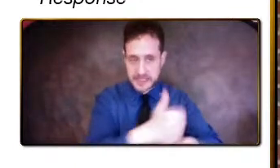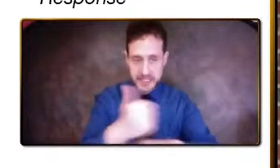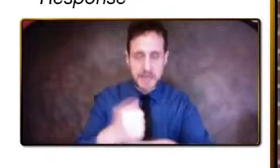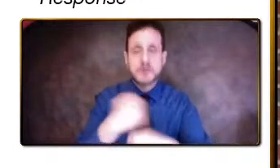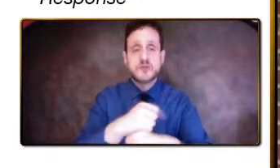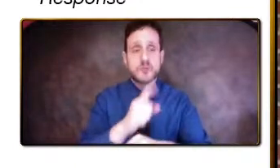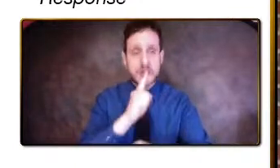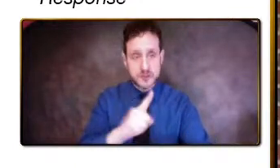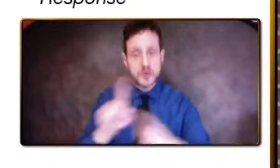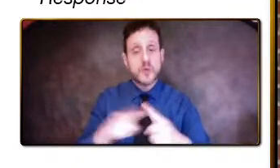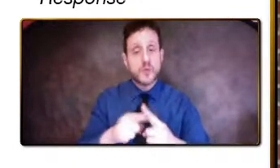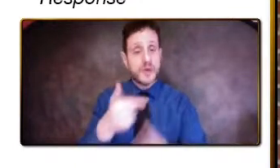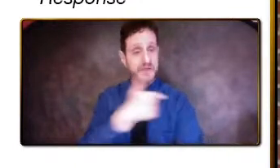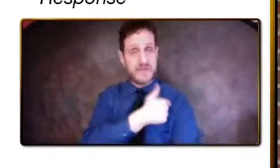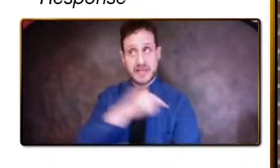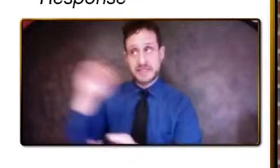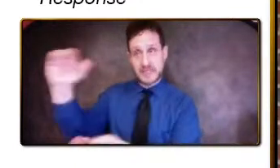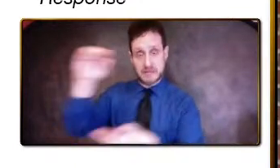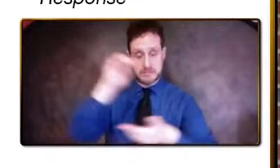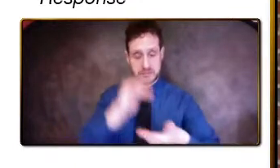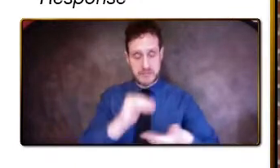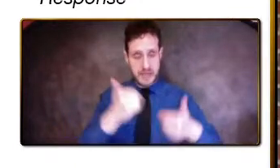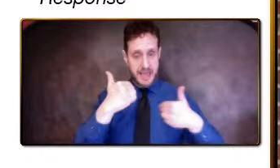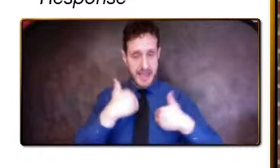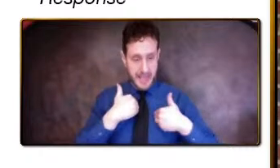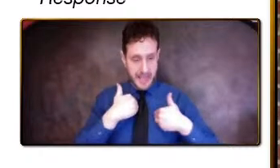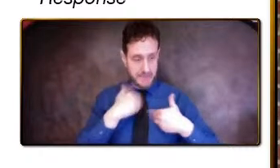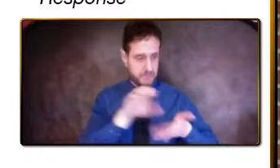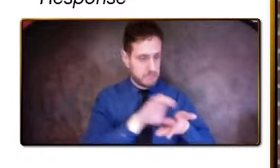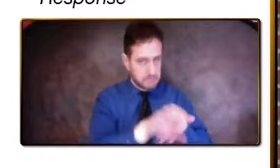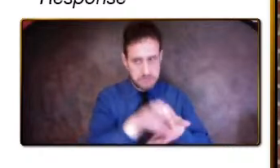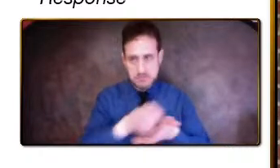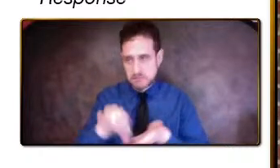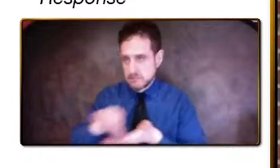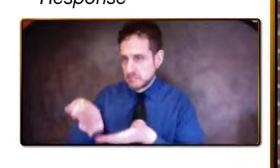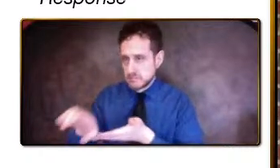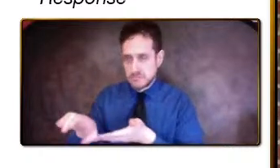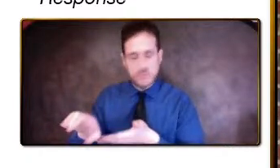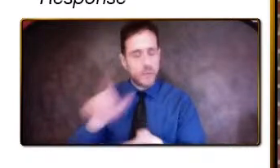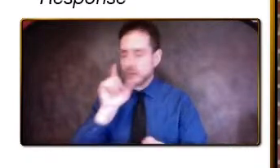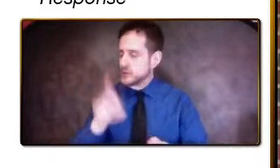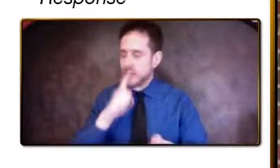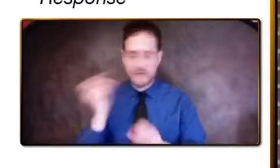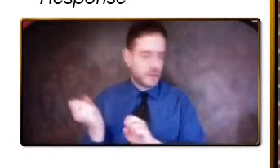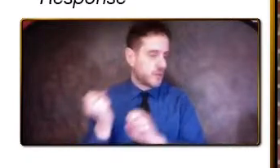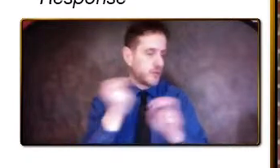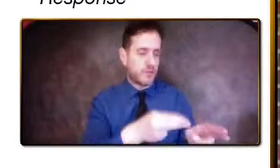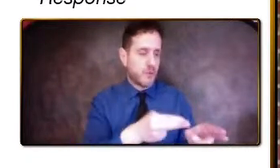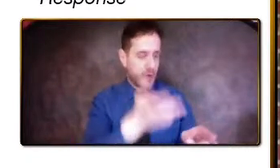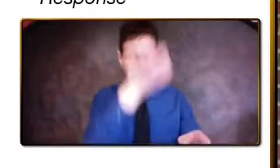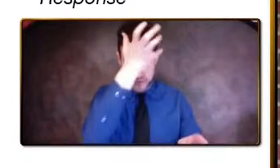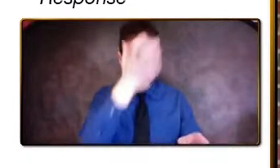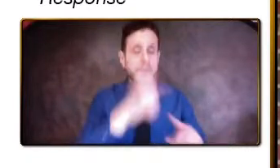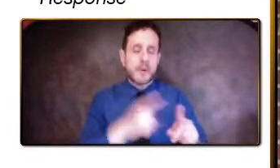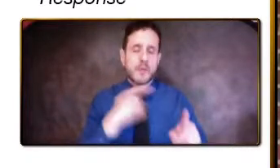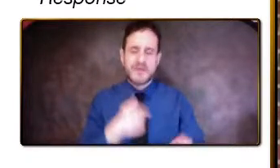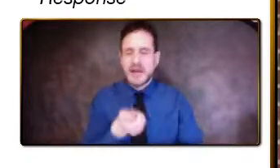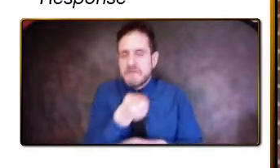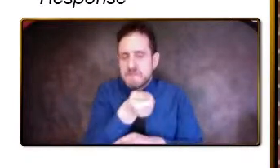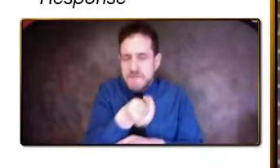ensure that similar errors don't occur, but we've had just the most minimal amount